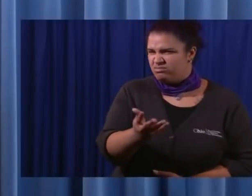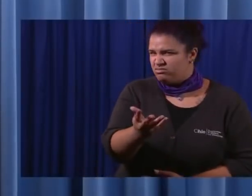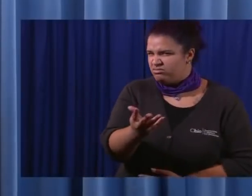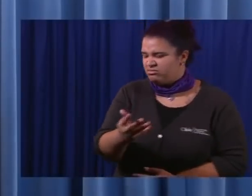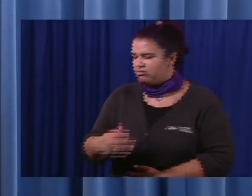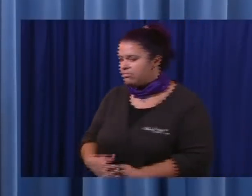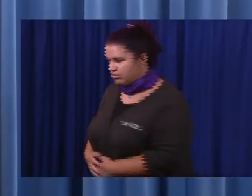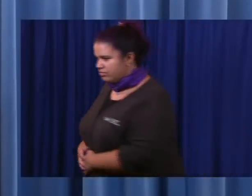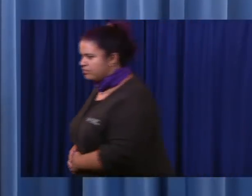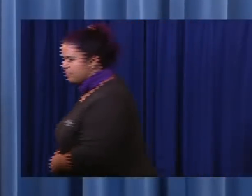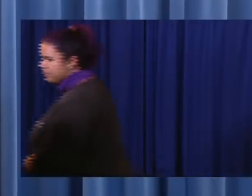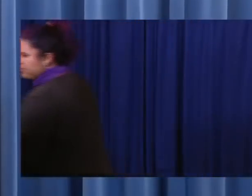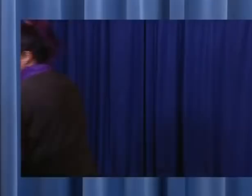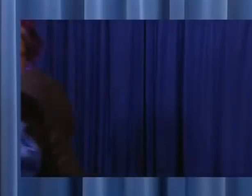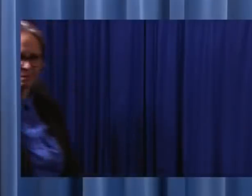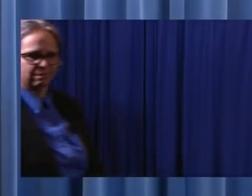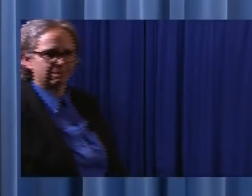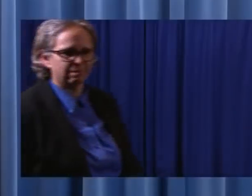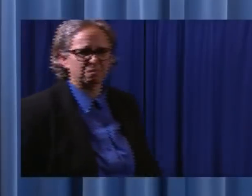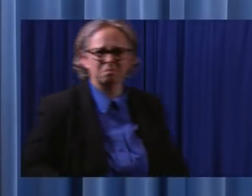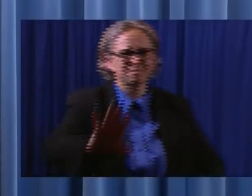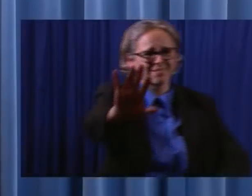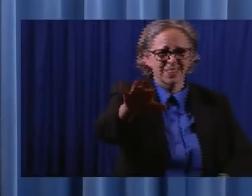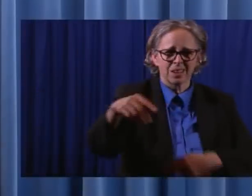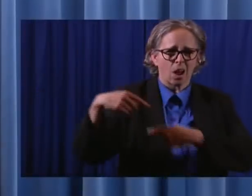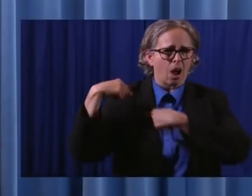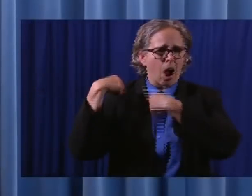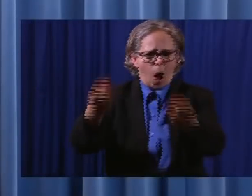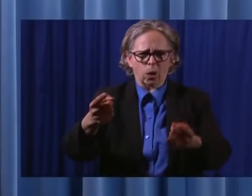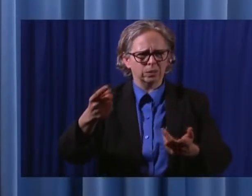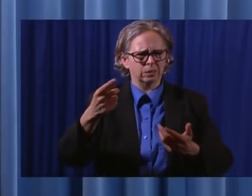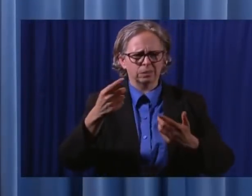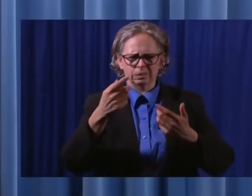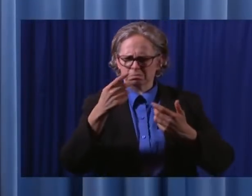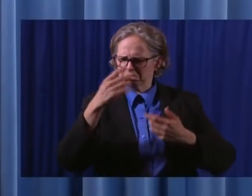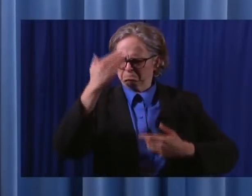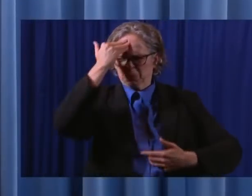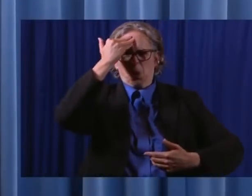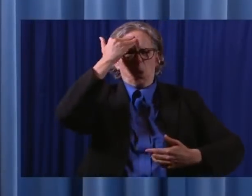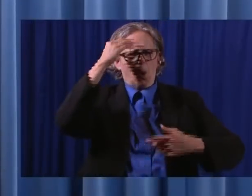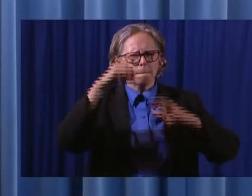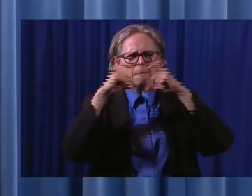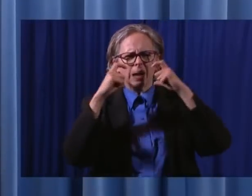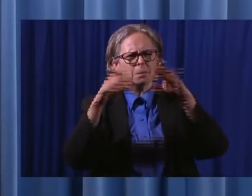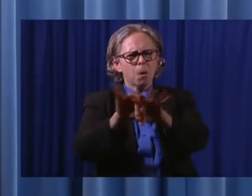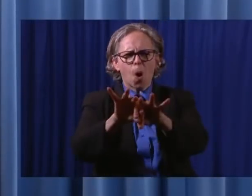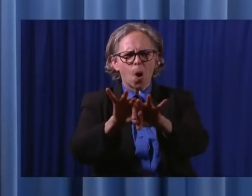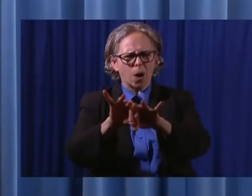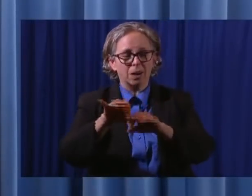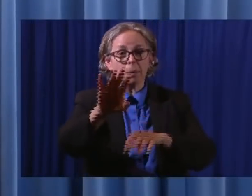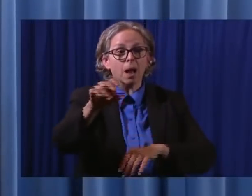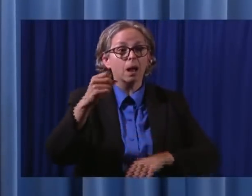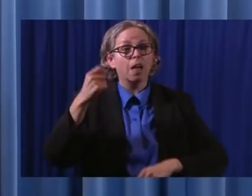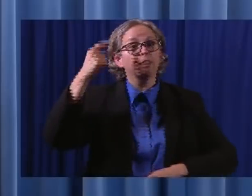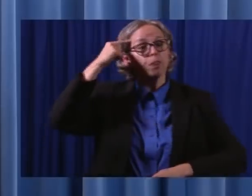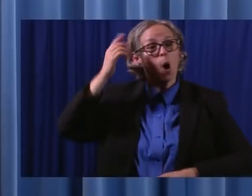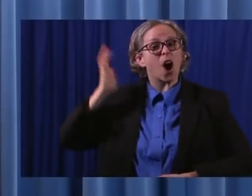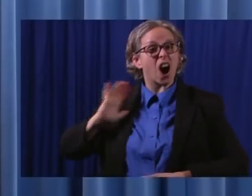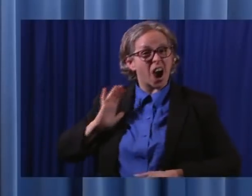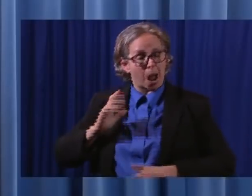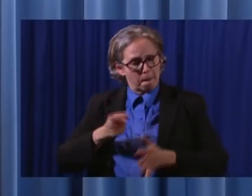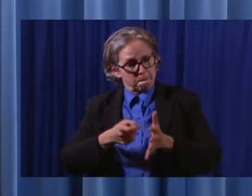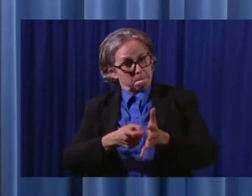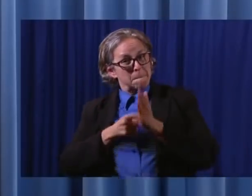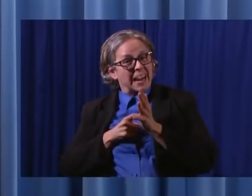that stage, when we were earlier, mandating that every Ohioan out in public wear a mask